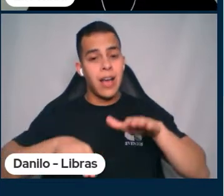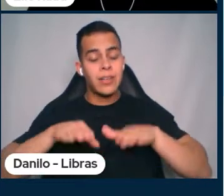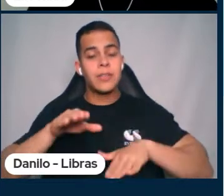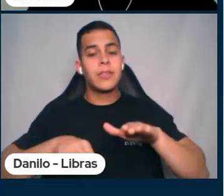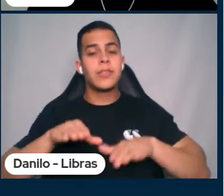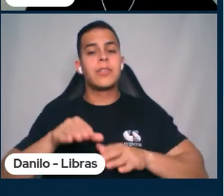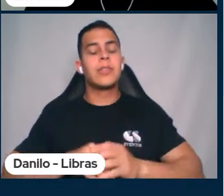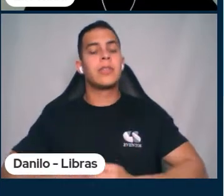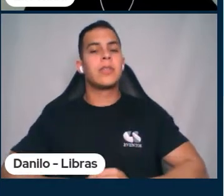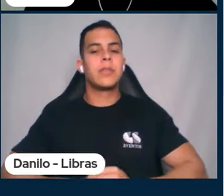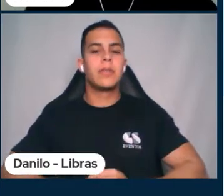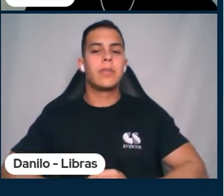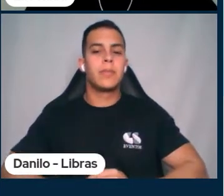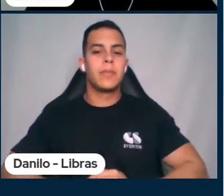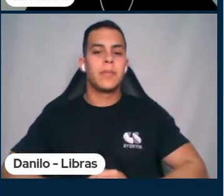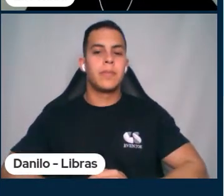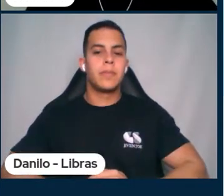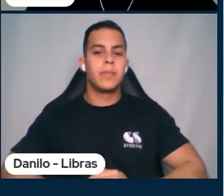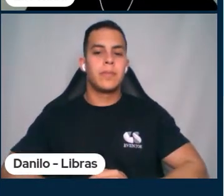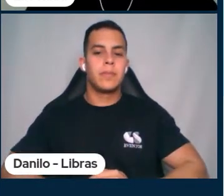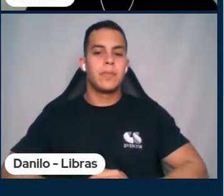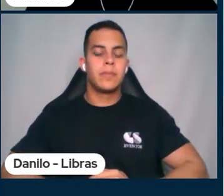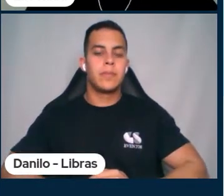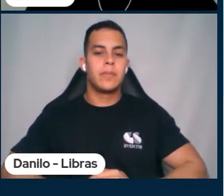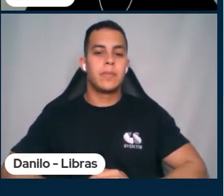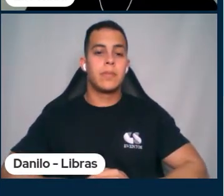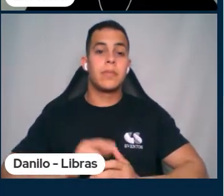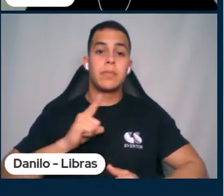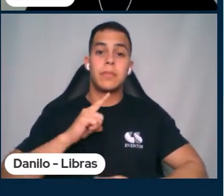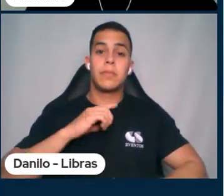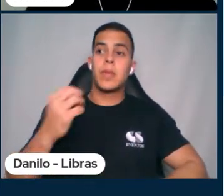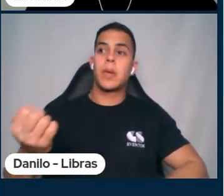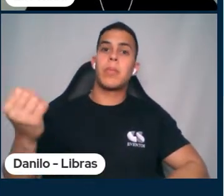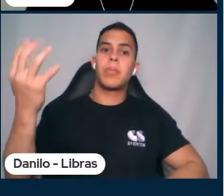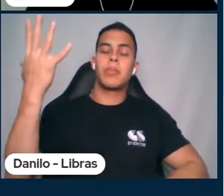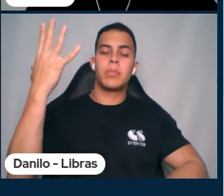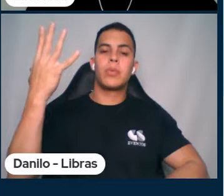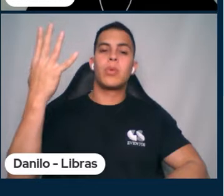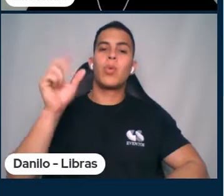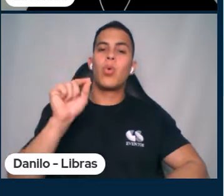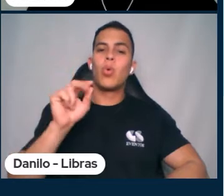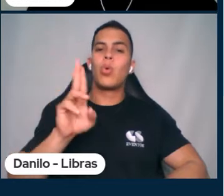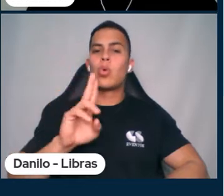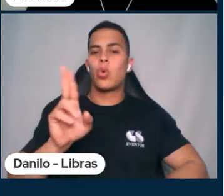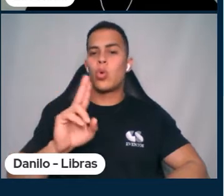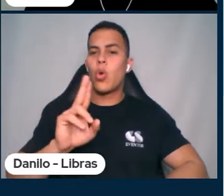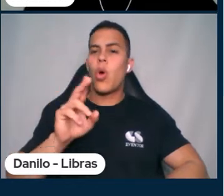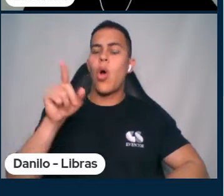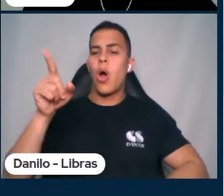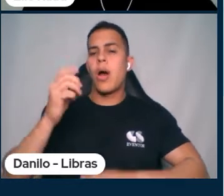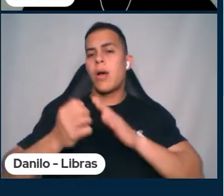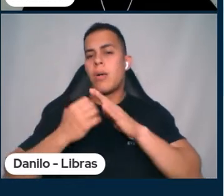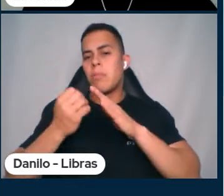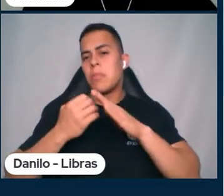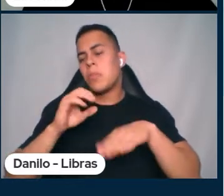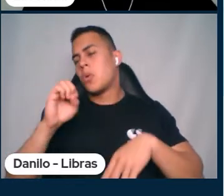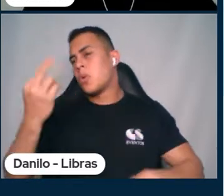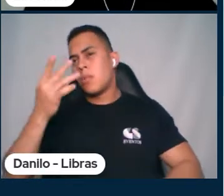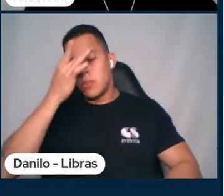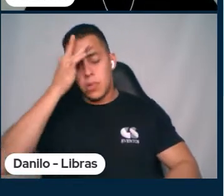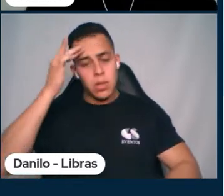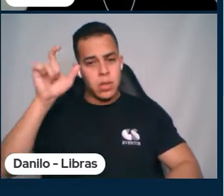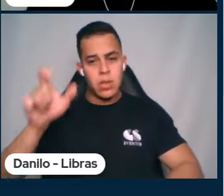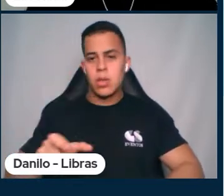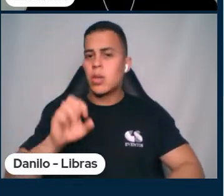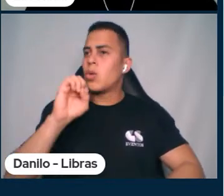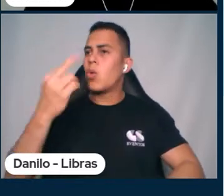a summary that can come from Wikipedia and other or from other sources. So this